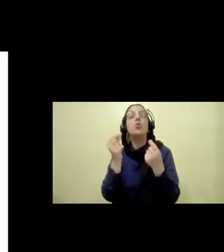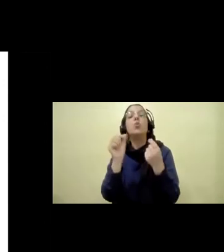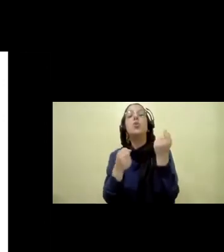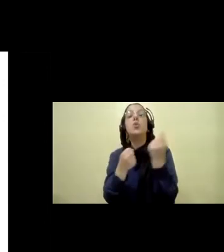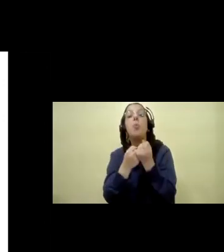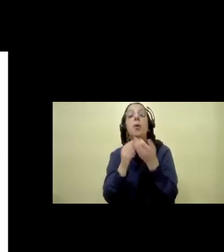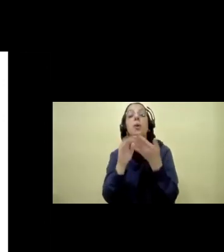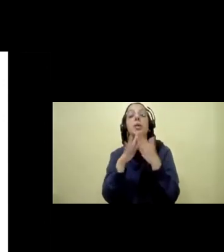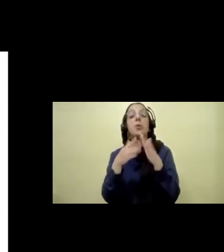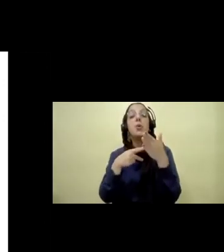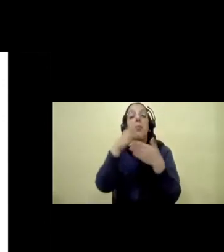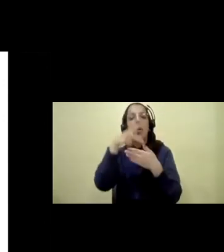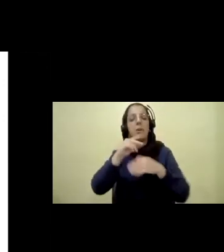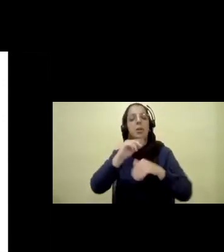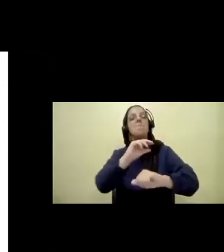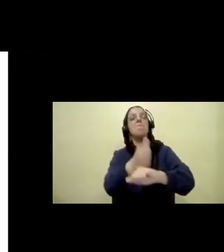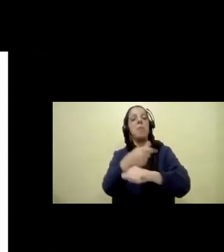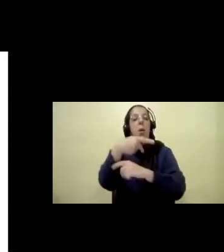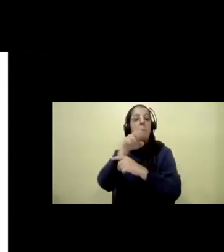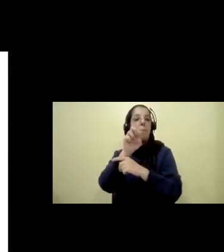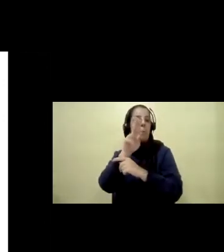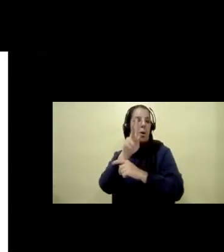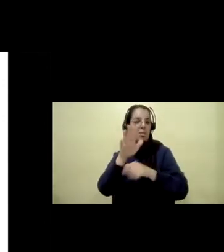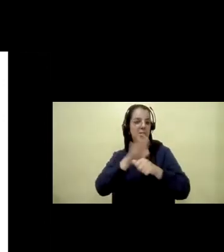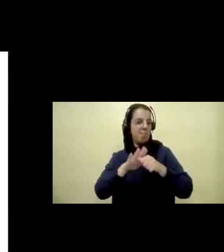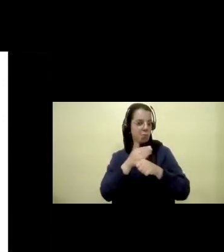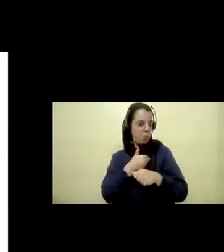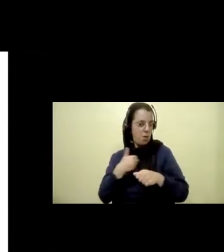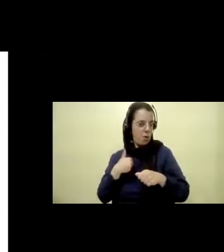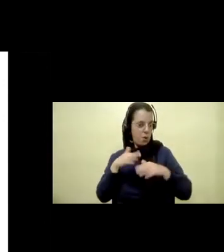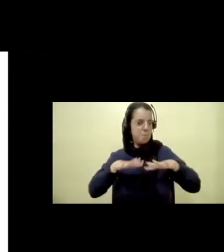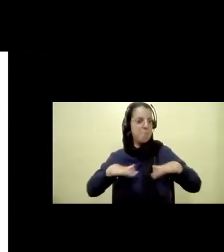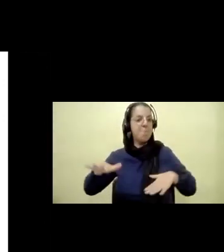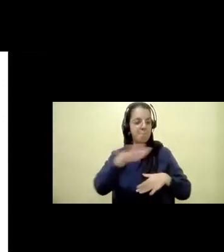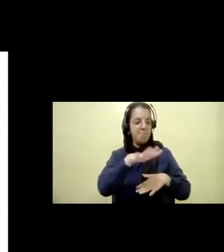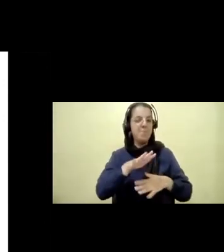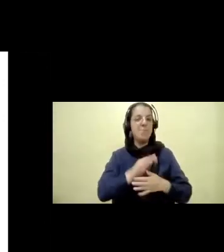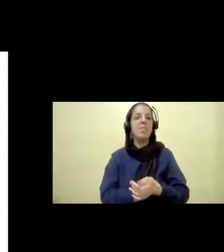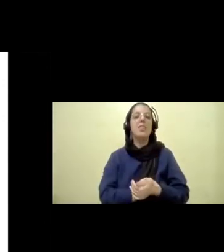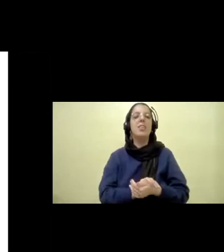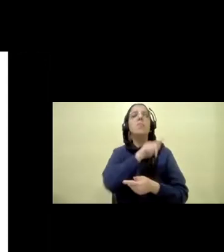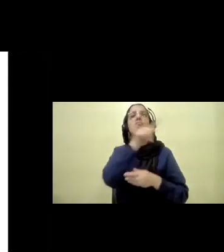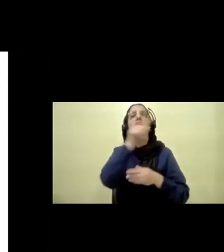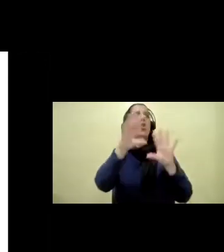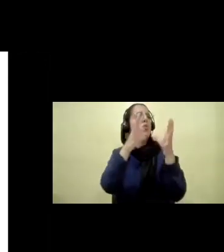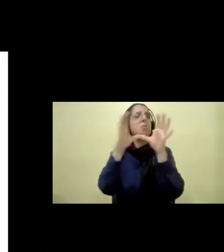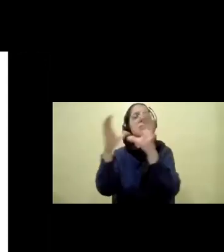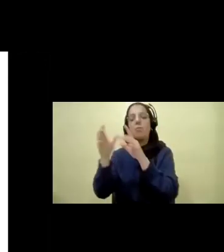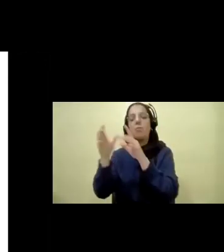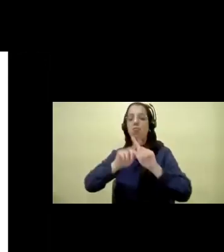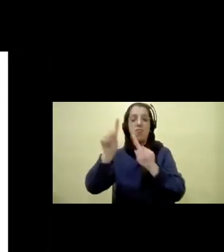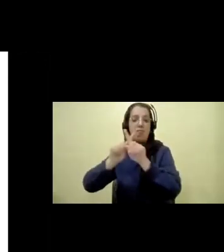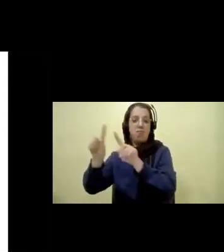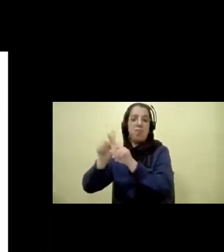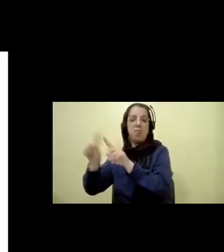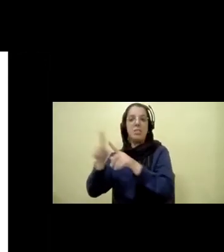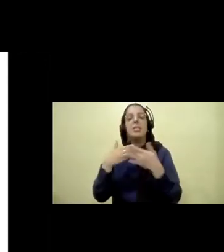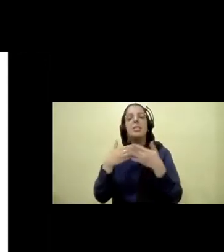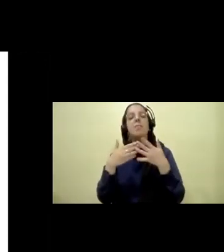So these Parks Friends groups are quite different depending on which park you're